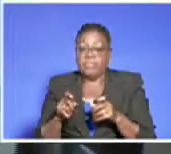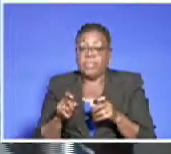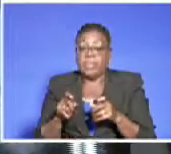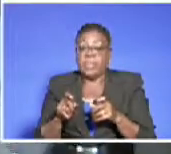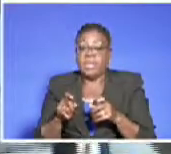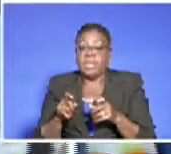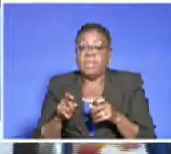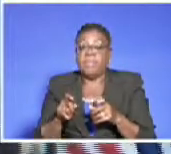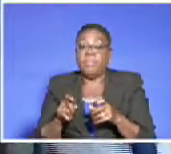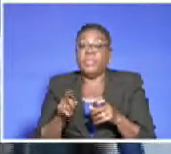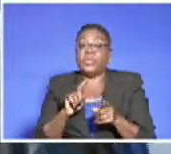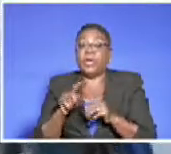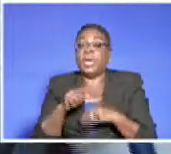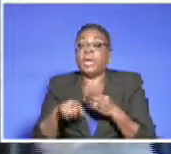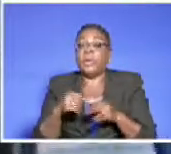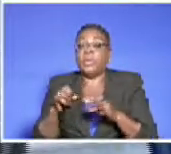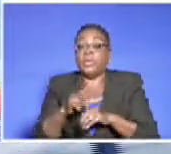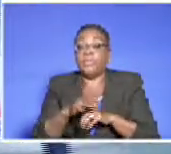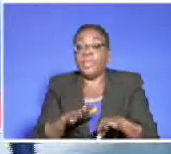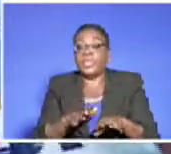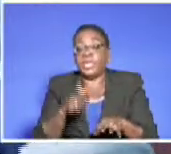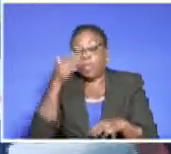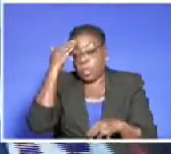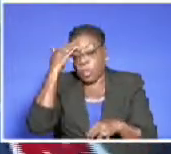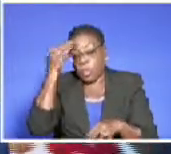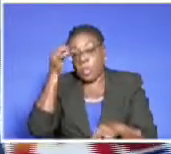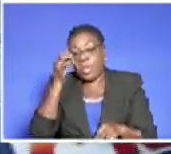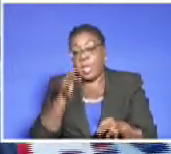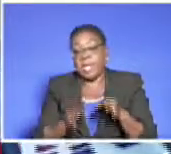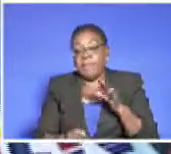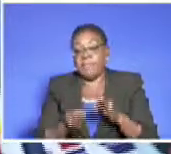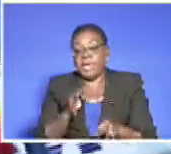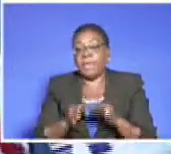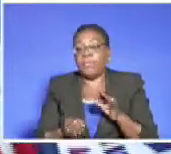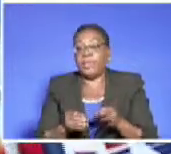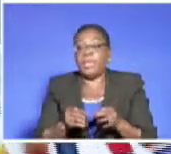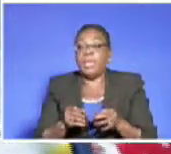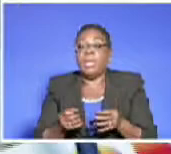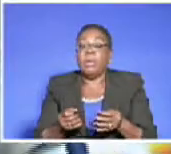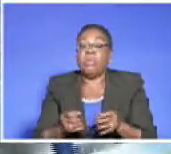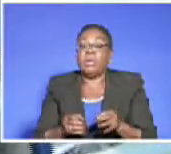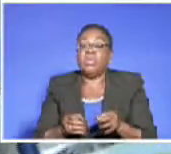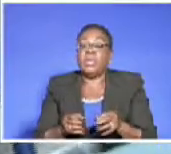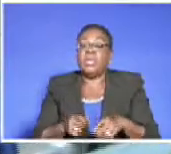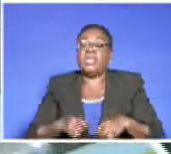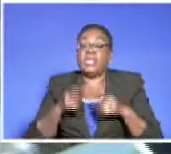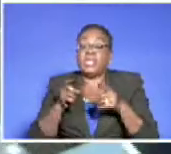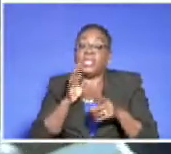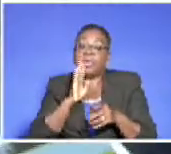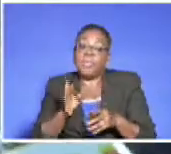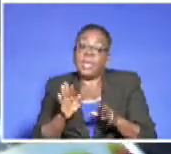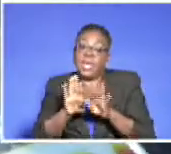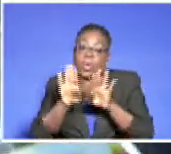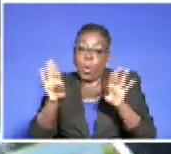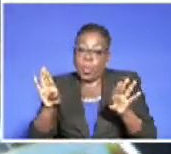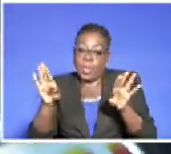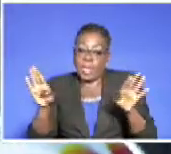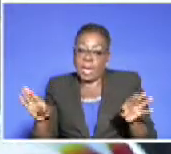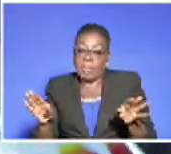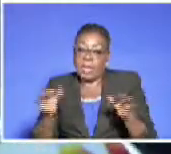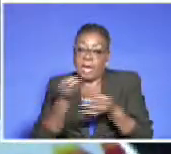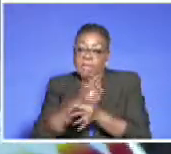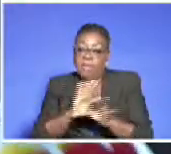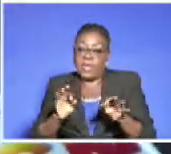not know at this particular time what the decision would be generally in terms of opening up, freeing up,